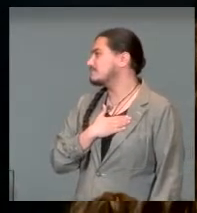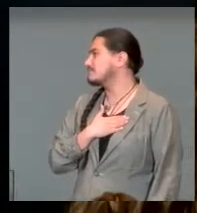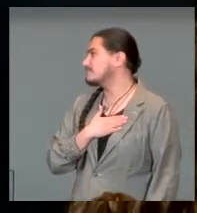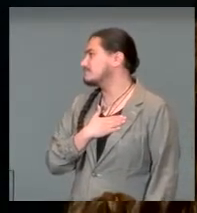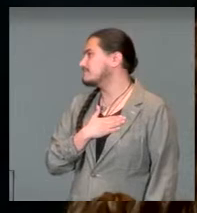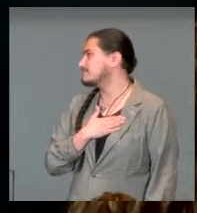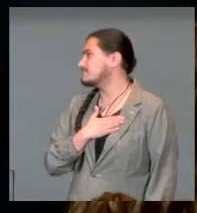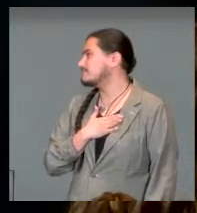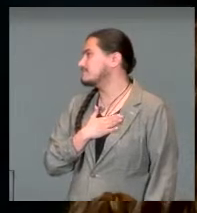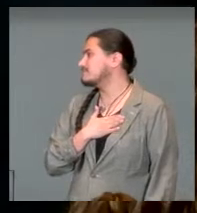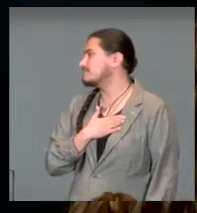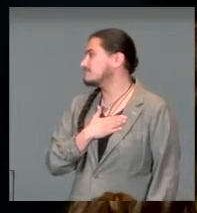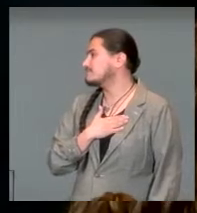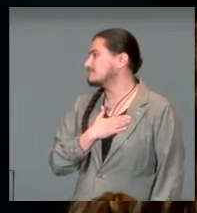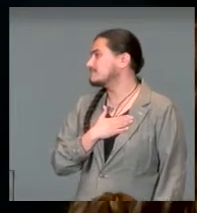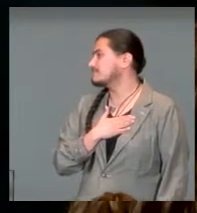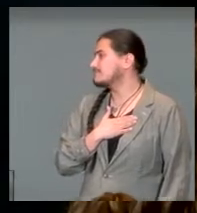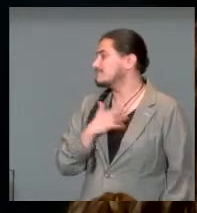Apuse,